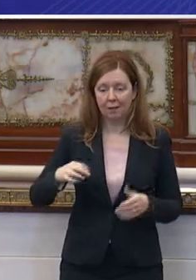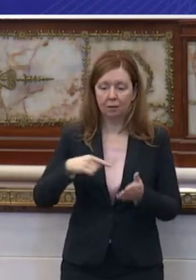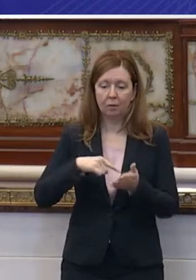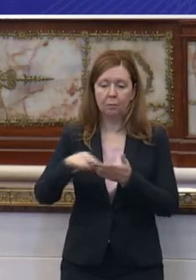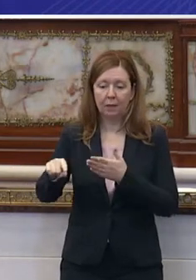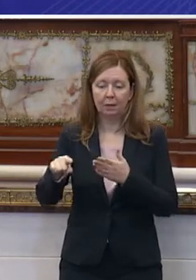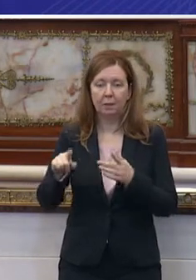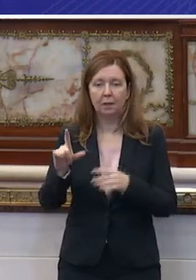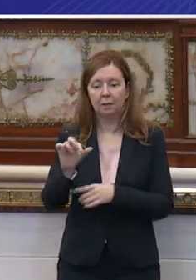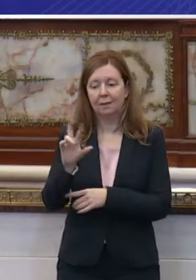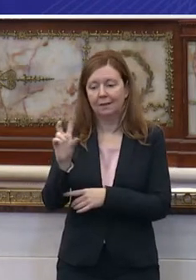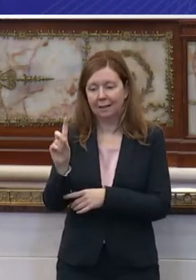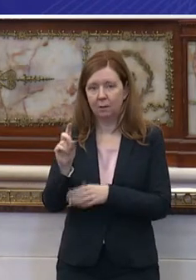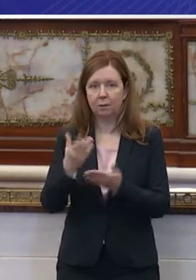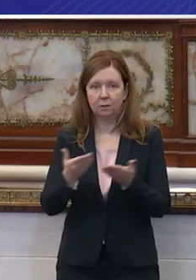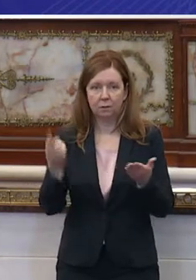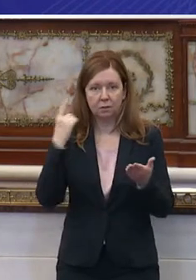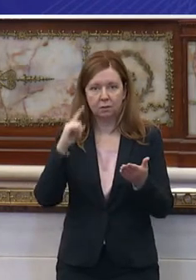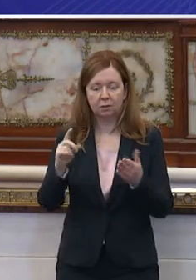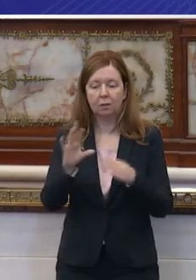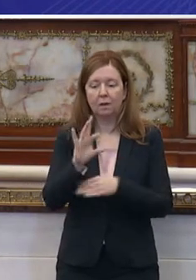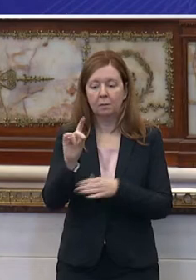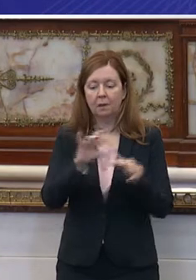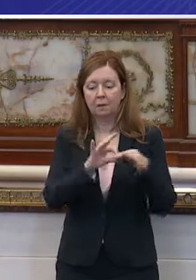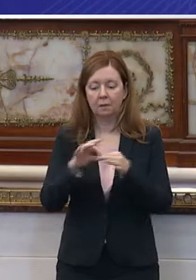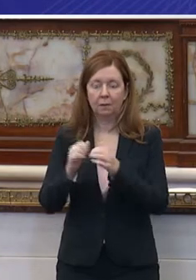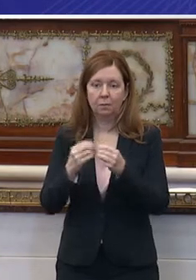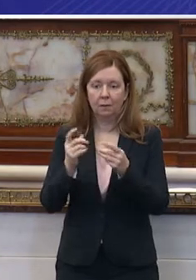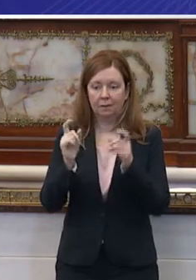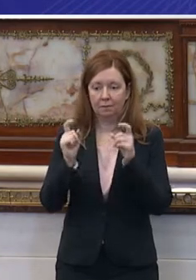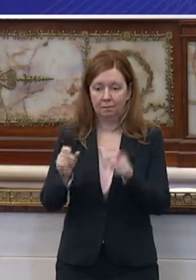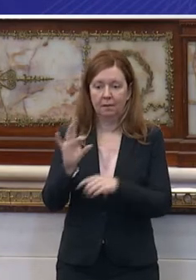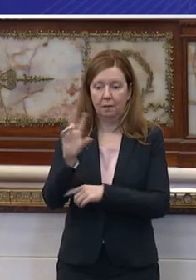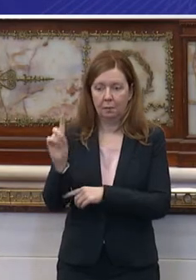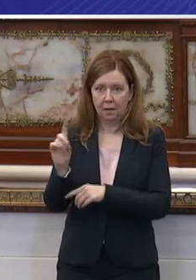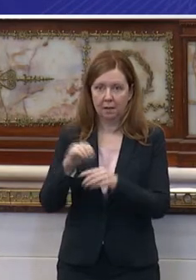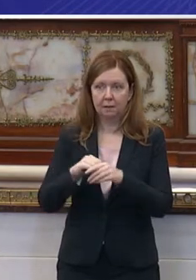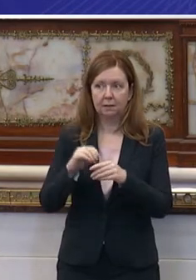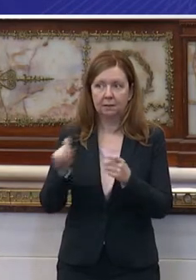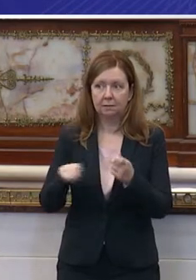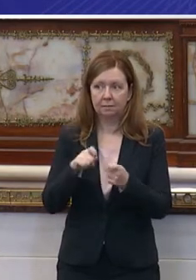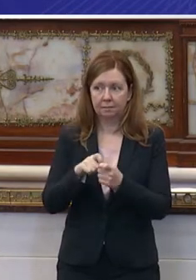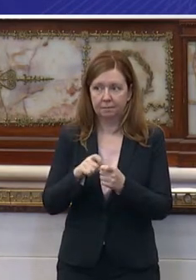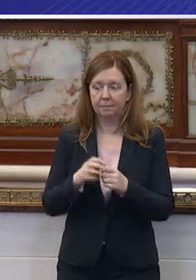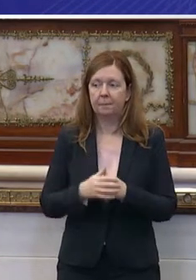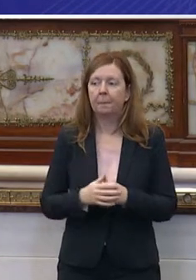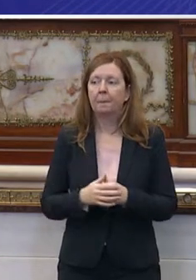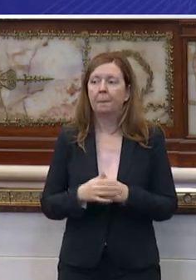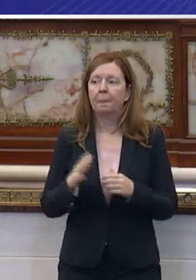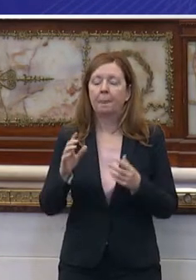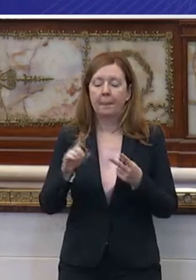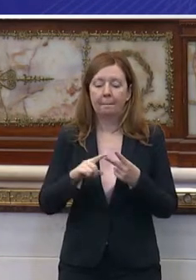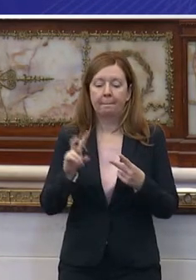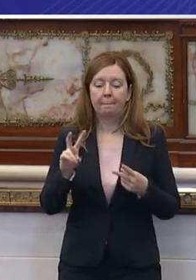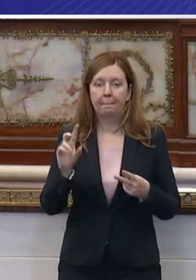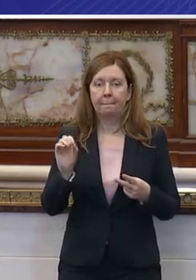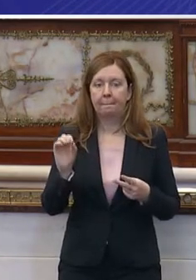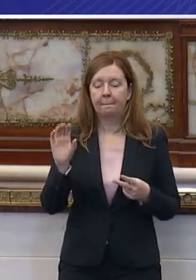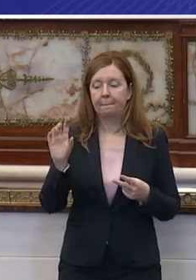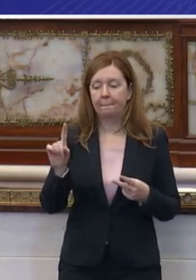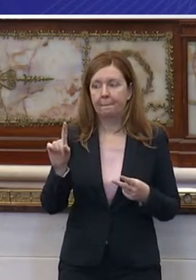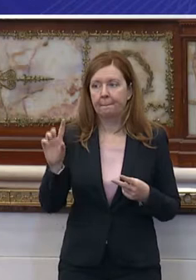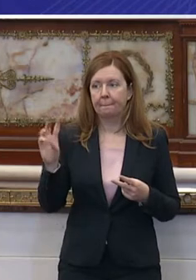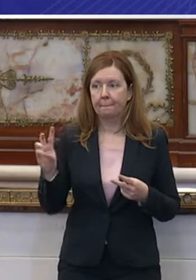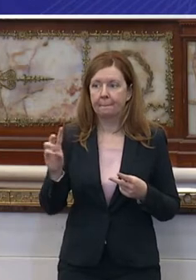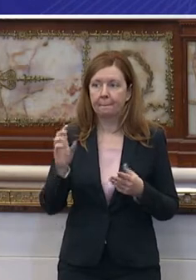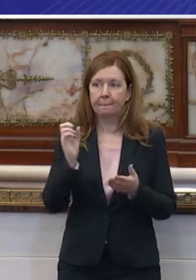or liquidity sources for the bonds in connection with issuance of the bonds and certain other actions. Bill number 220116, an